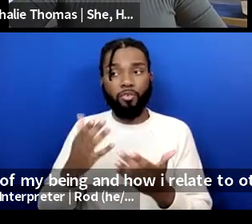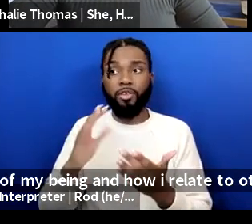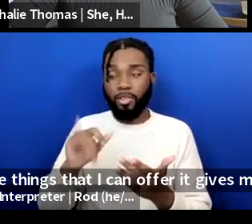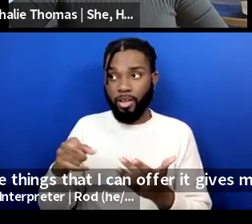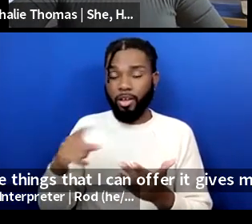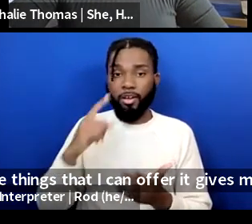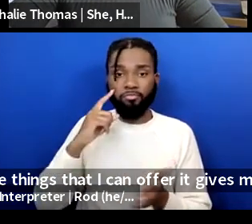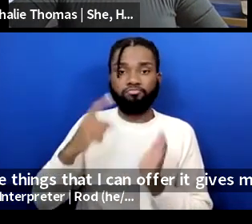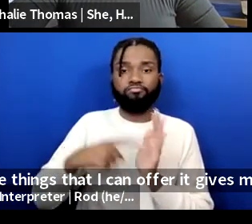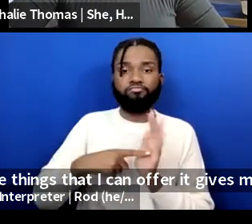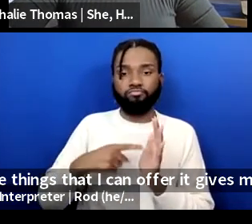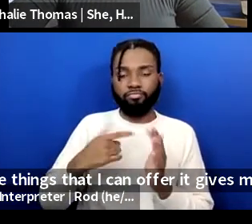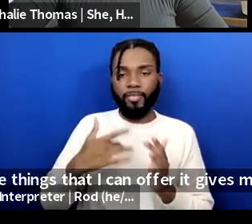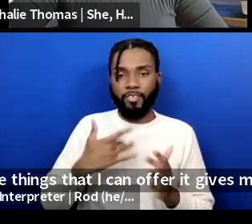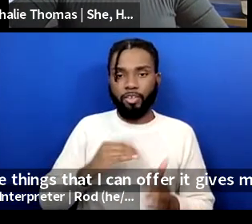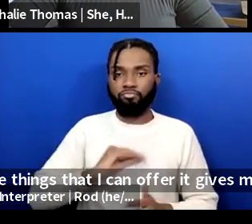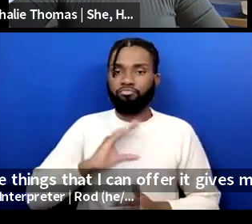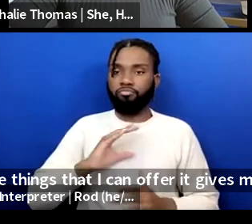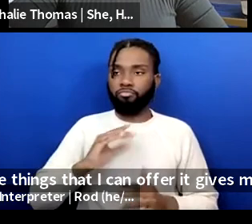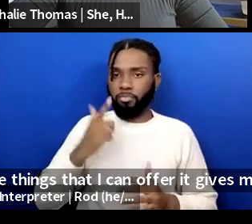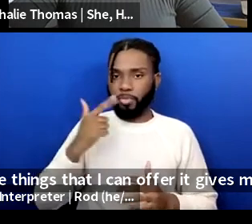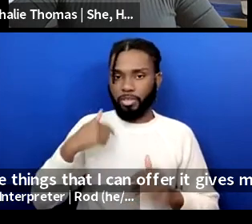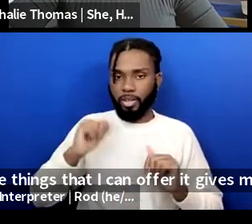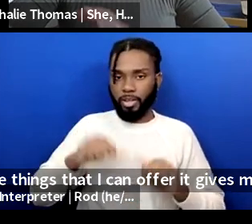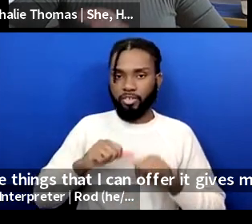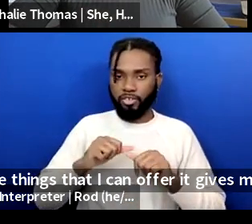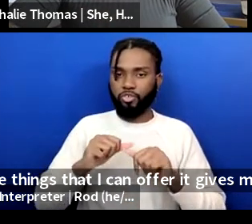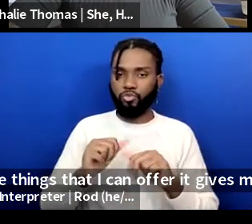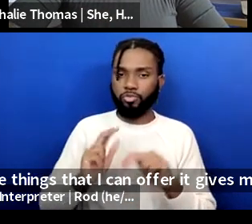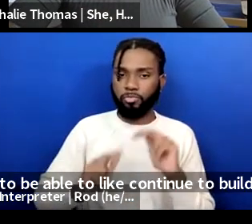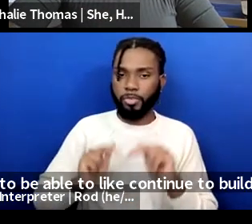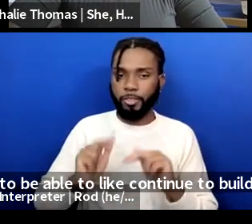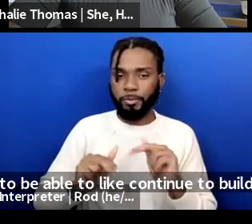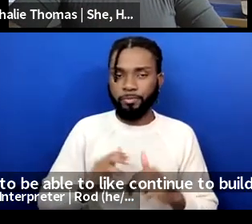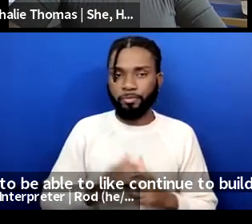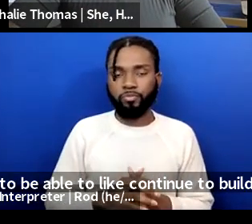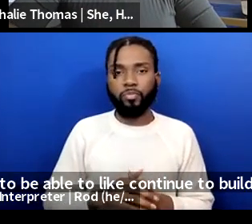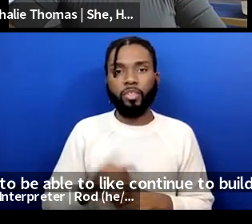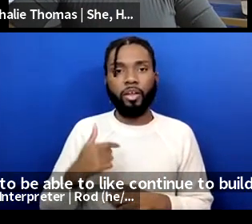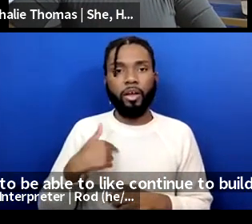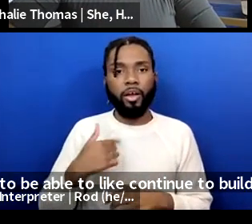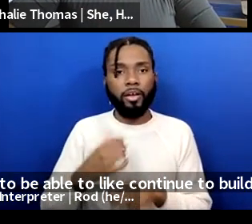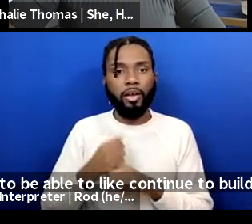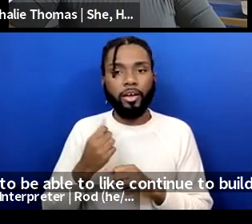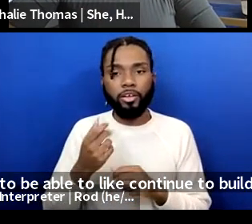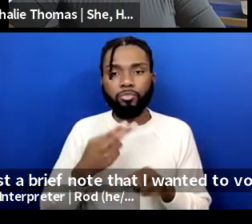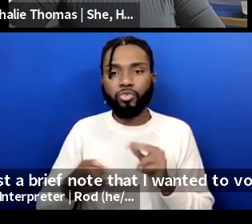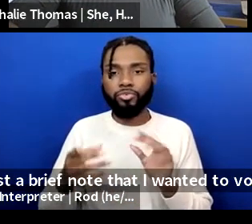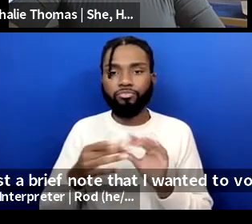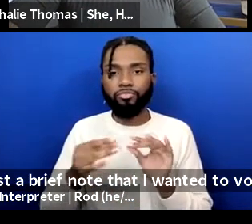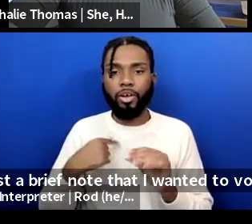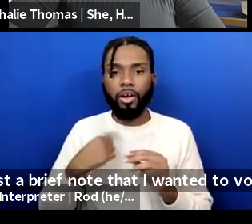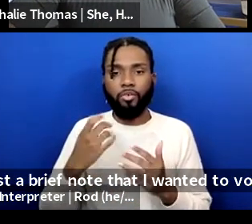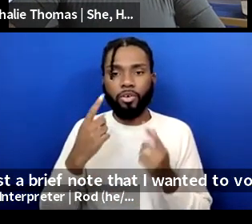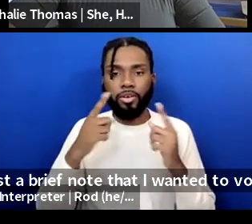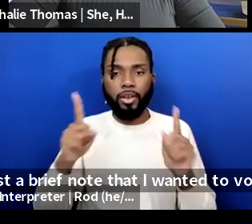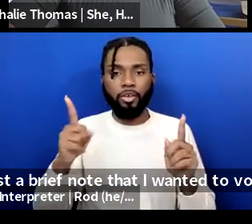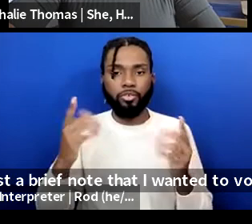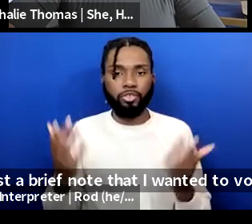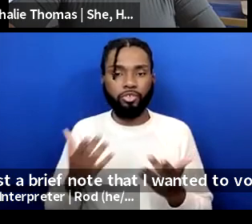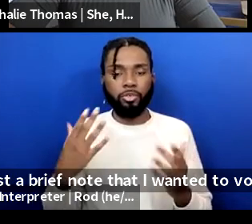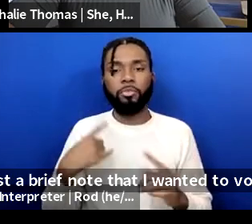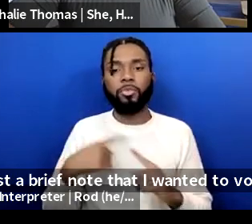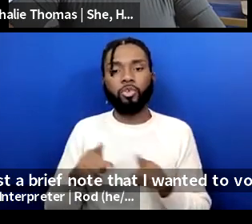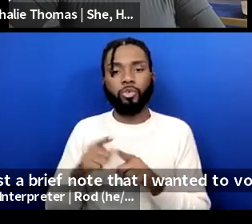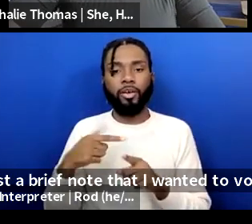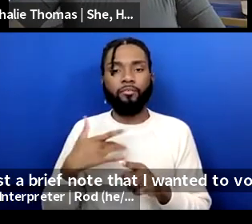able to like continue to build. I got just a brief note that I wanted to voice as well in the room. And I feel like we're